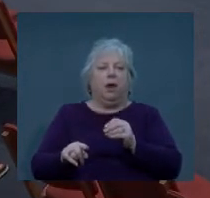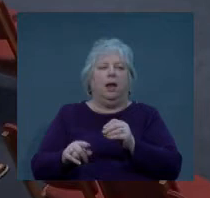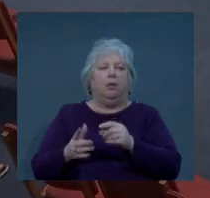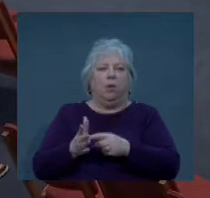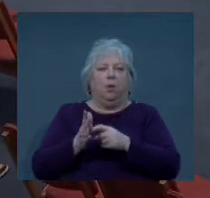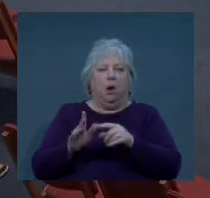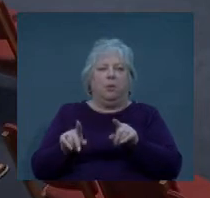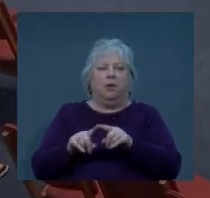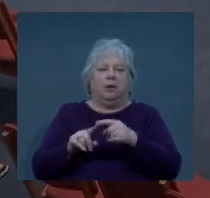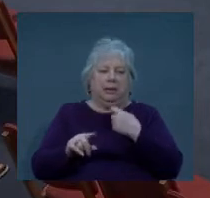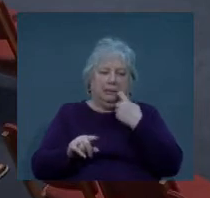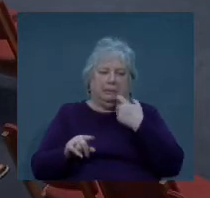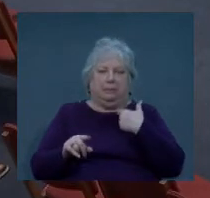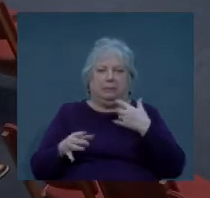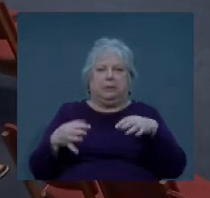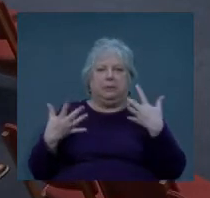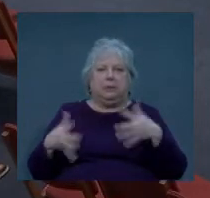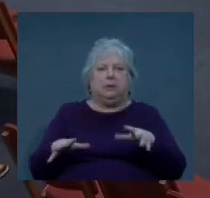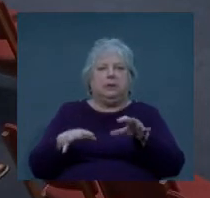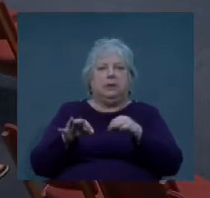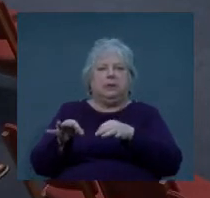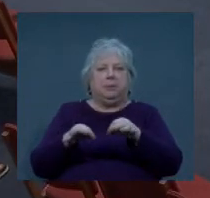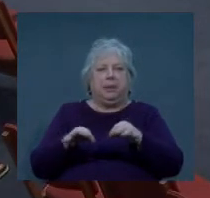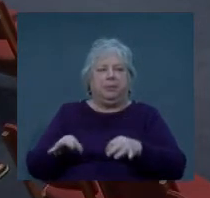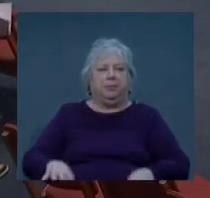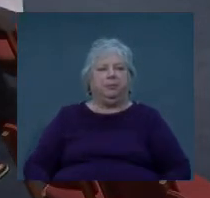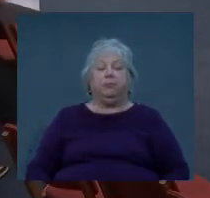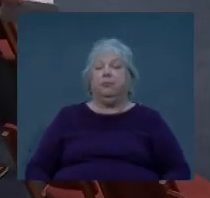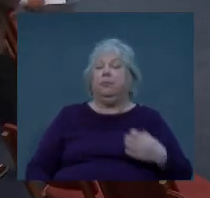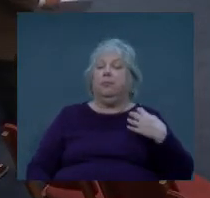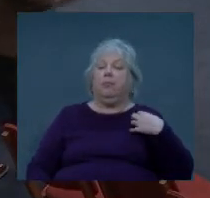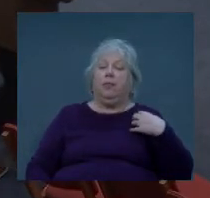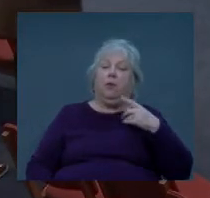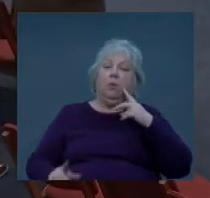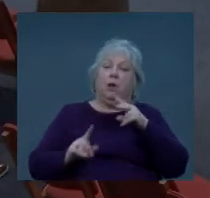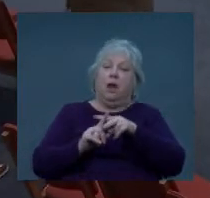Thank you. Would the applicant care to talk about the project?